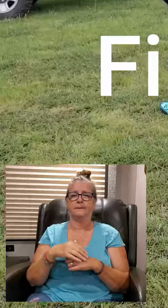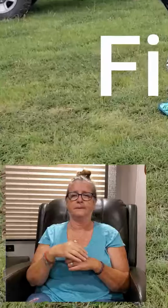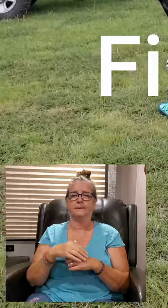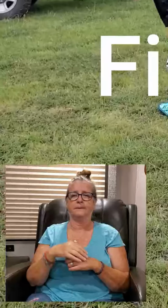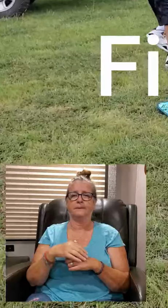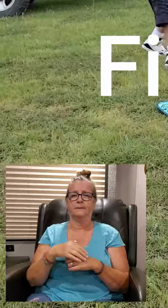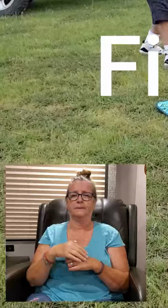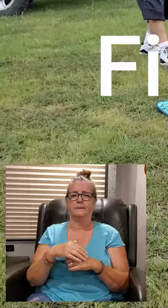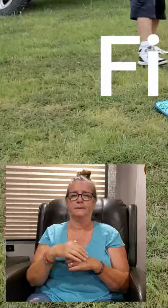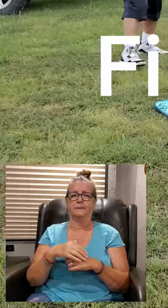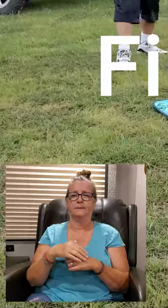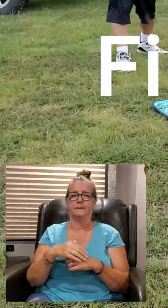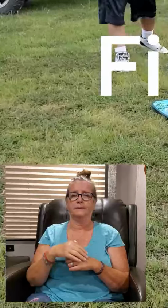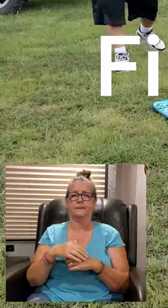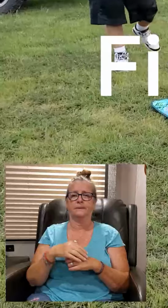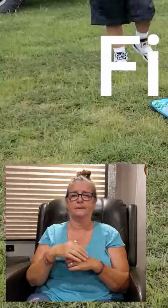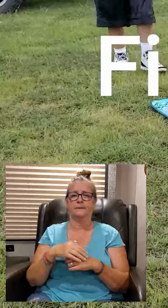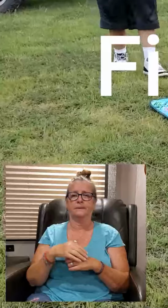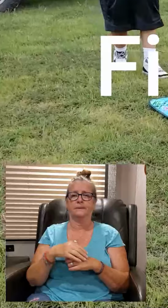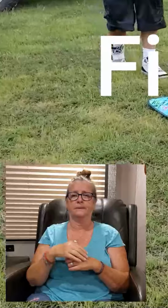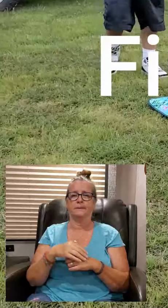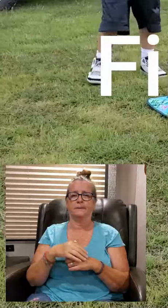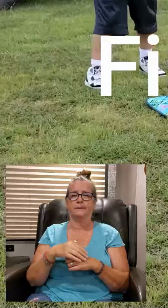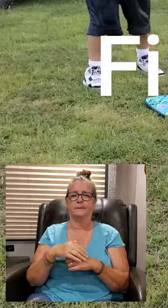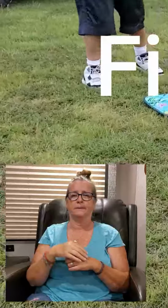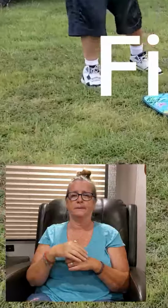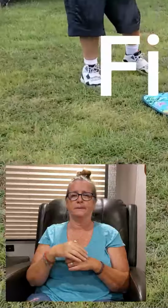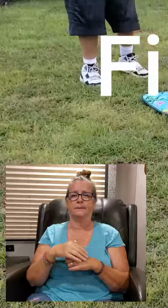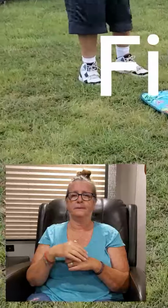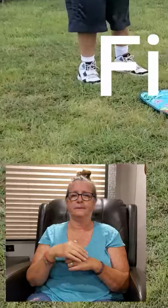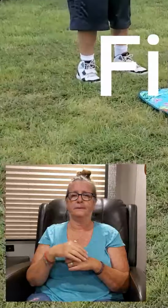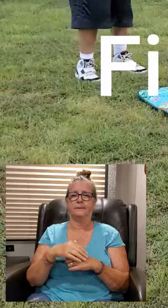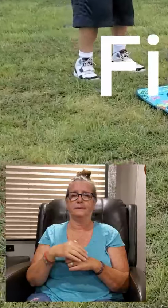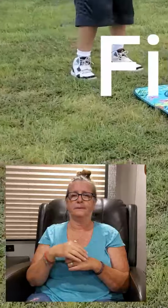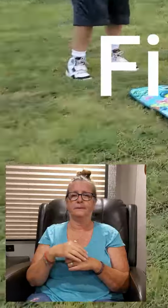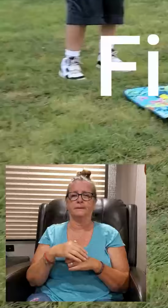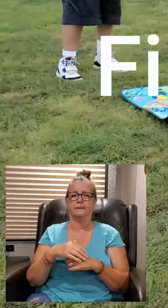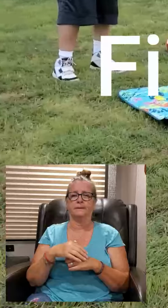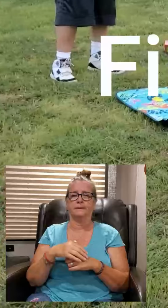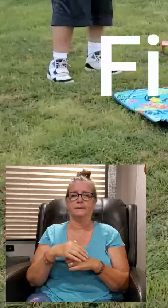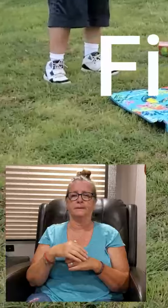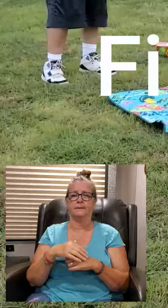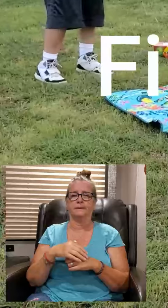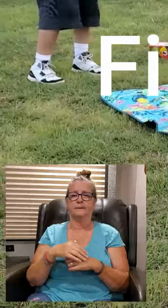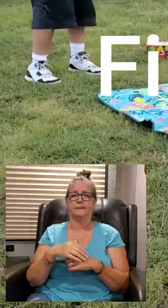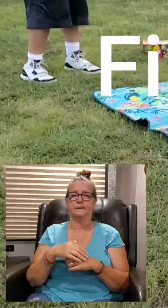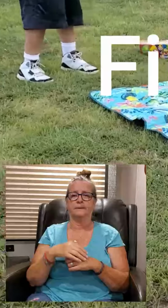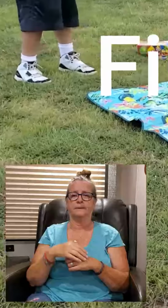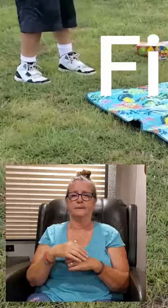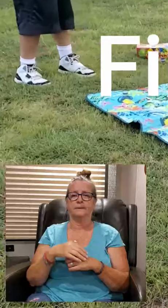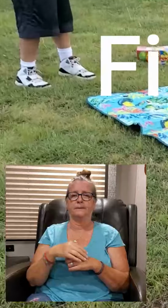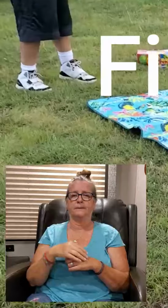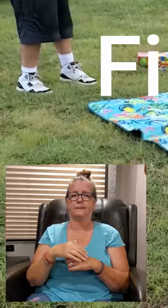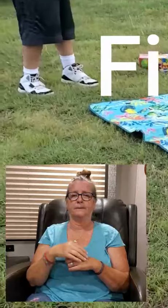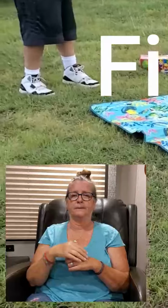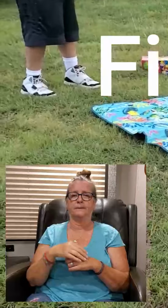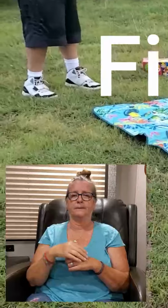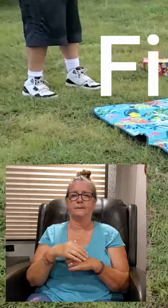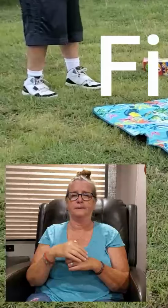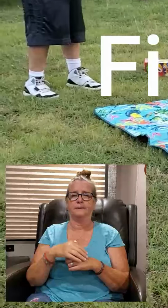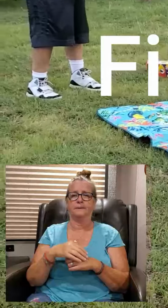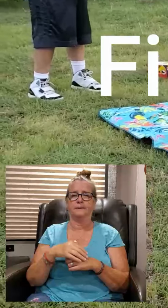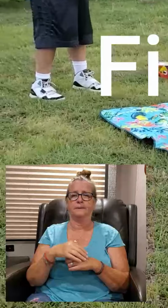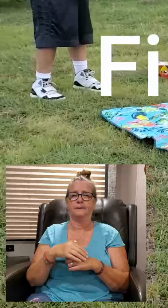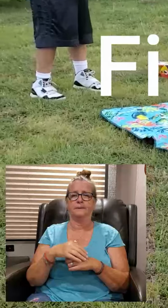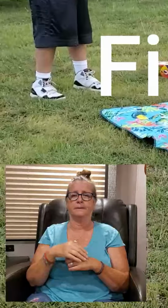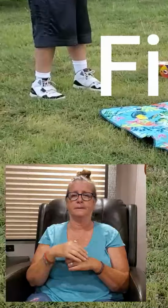we will keep you informed on how that goes. But this is a great project. If you're going to be stuck